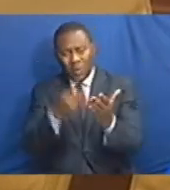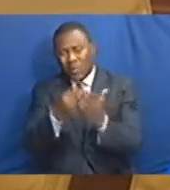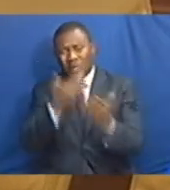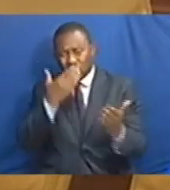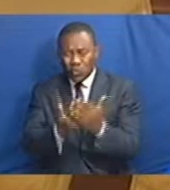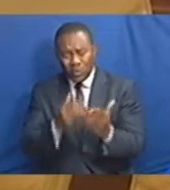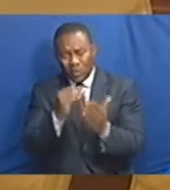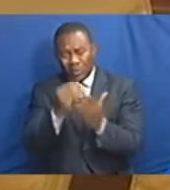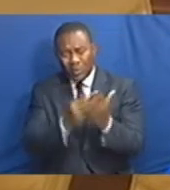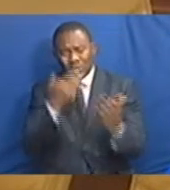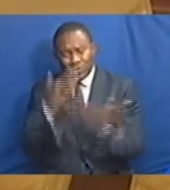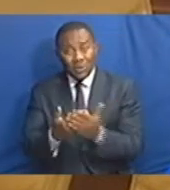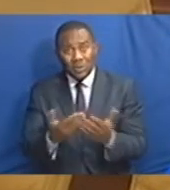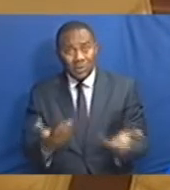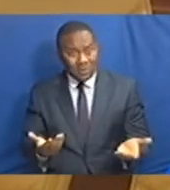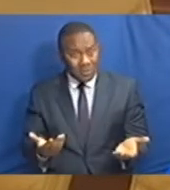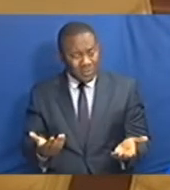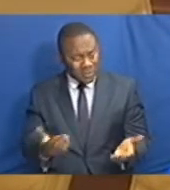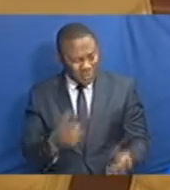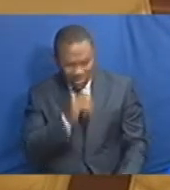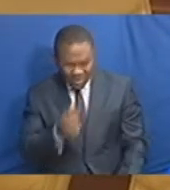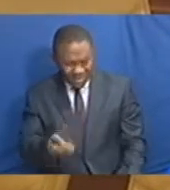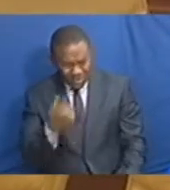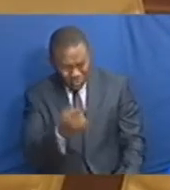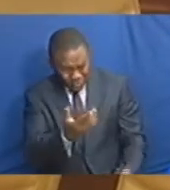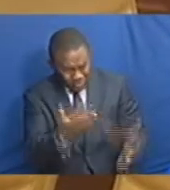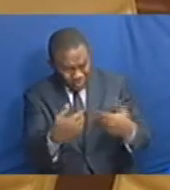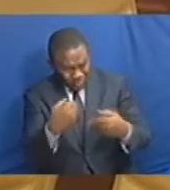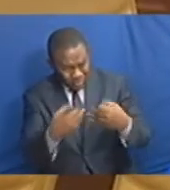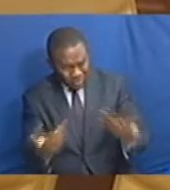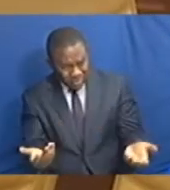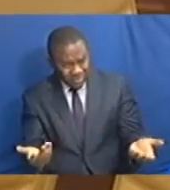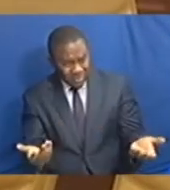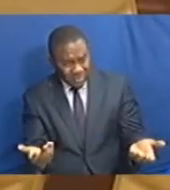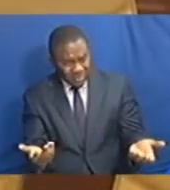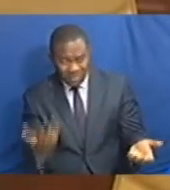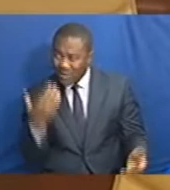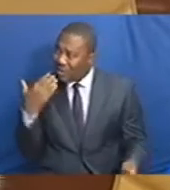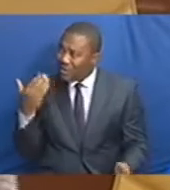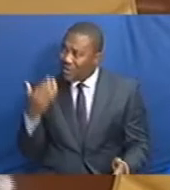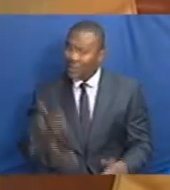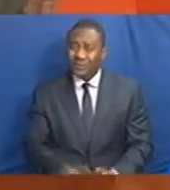I don't get it. Can you provide any evidence to this? Thank you.